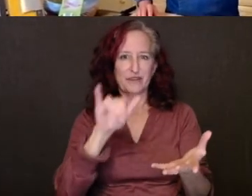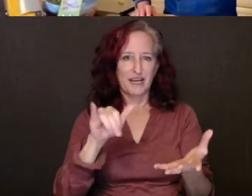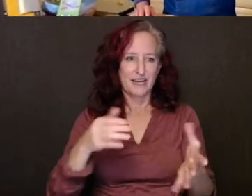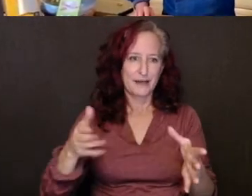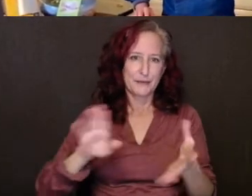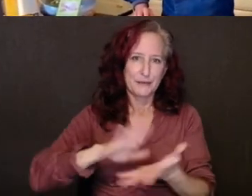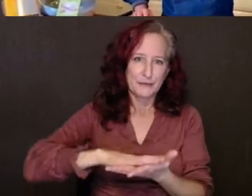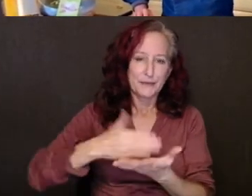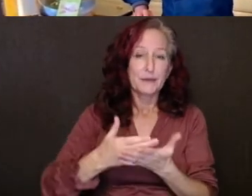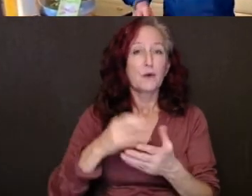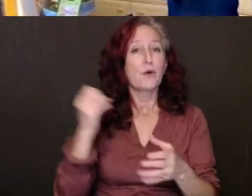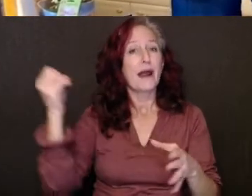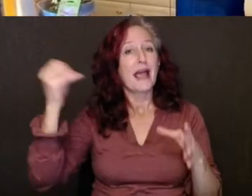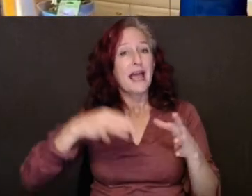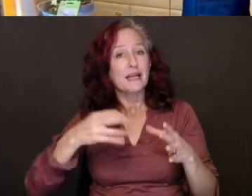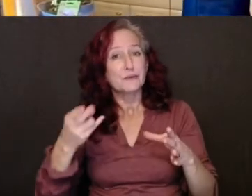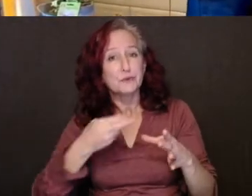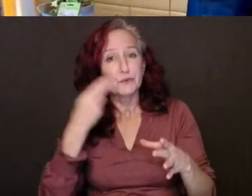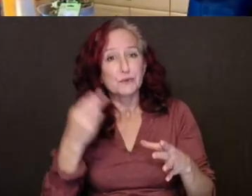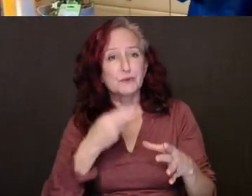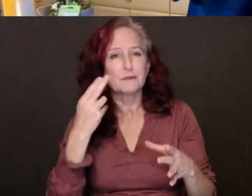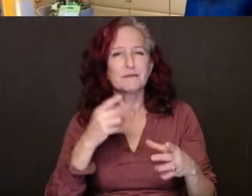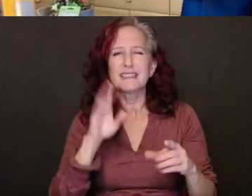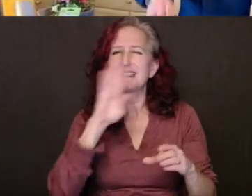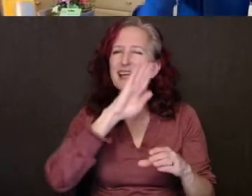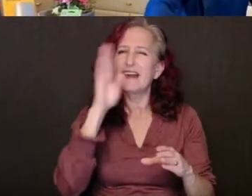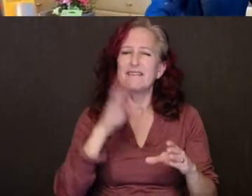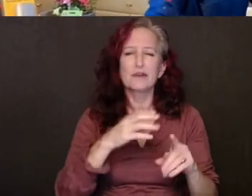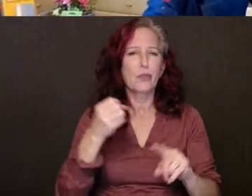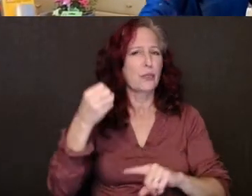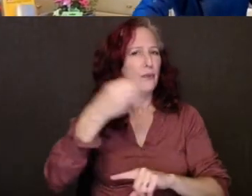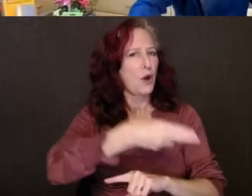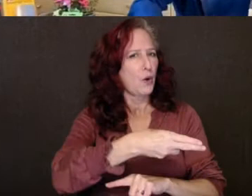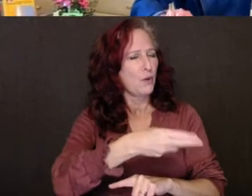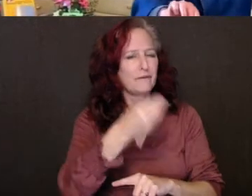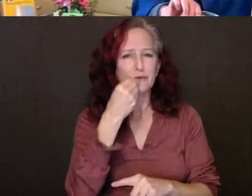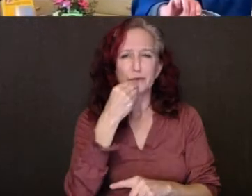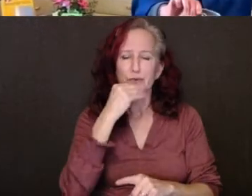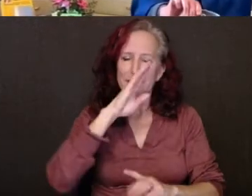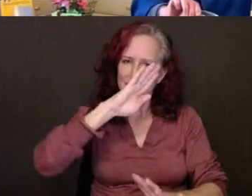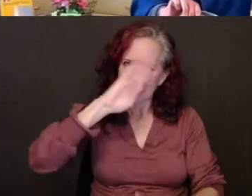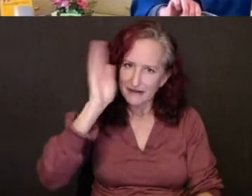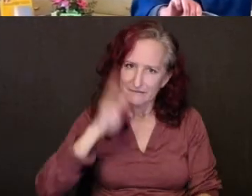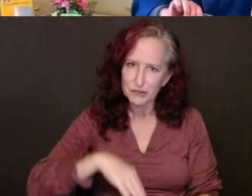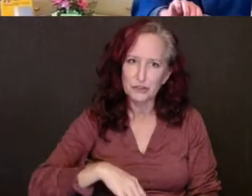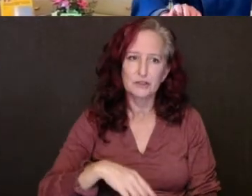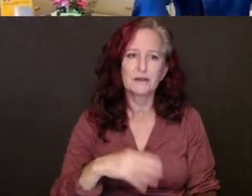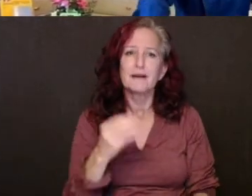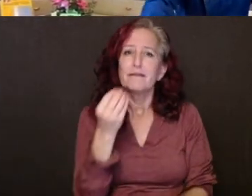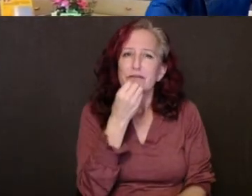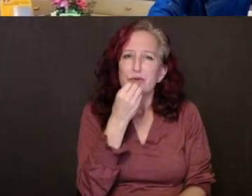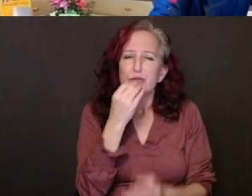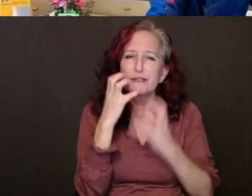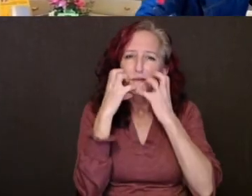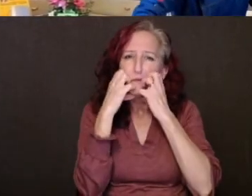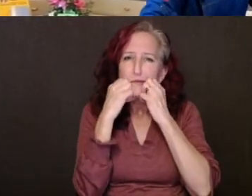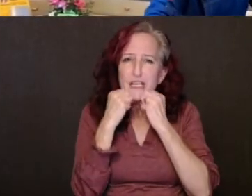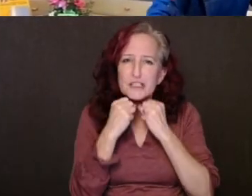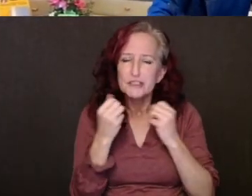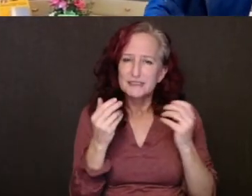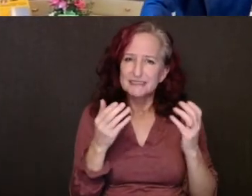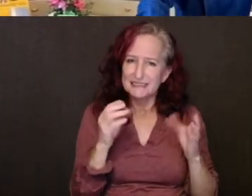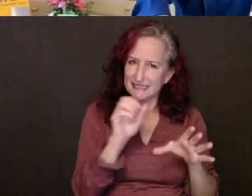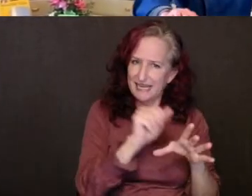leftover noodles, right? If you have any leftovers from another dish. This is the noodle leftover, okay, from last time. So I basically boil